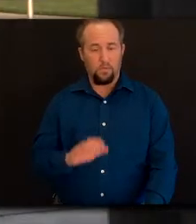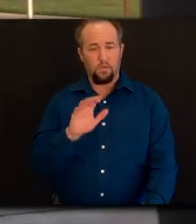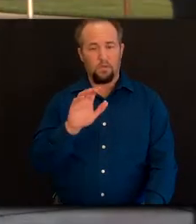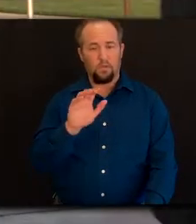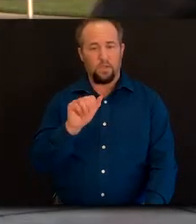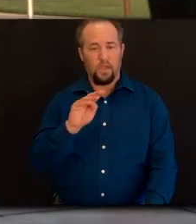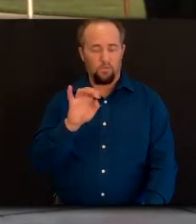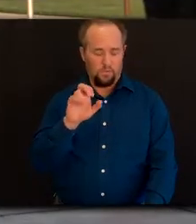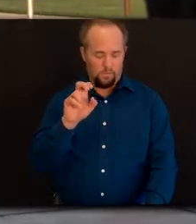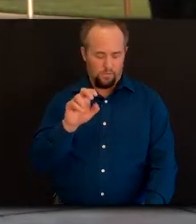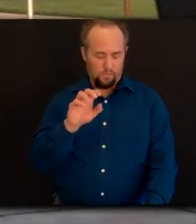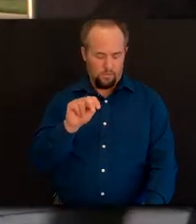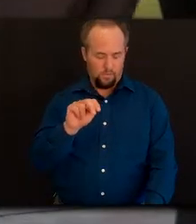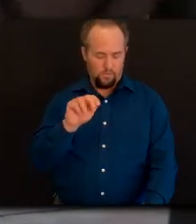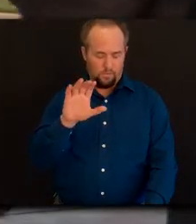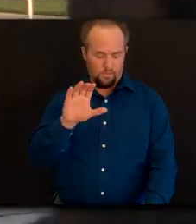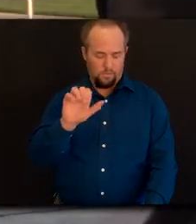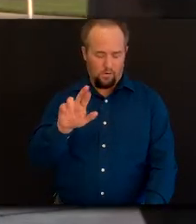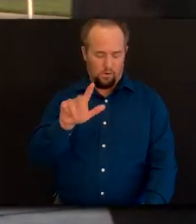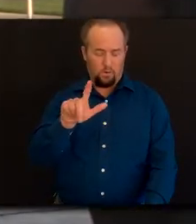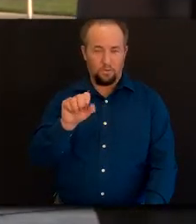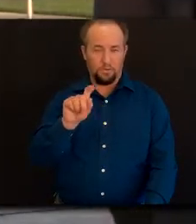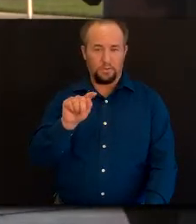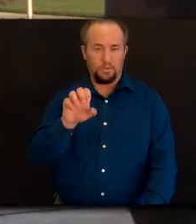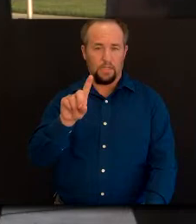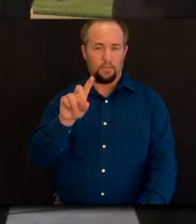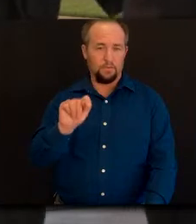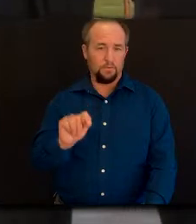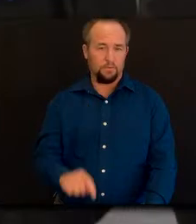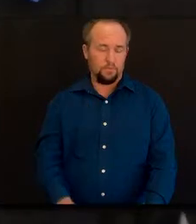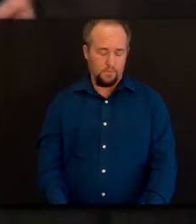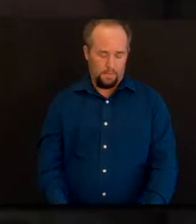Cameron Mills Karstad.